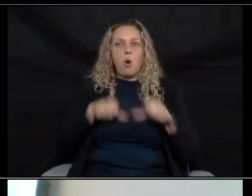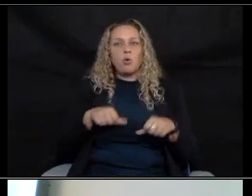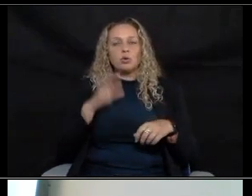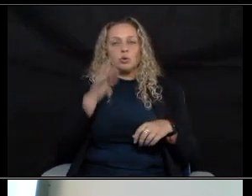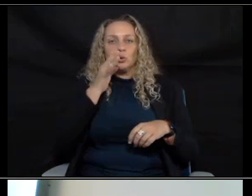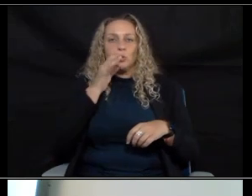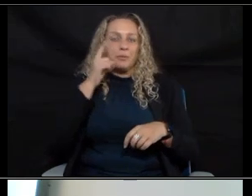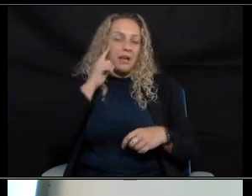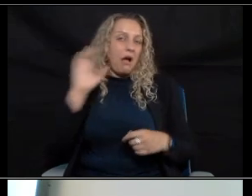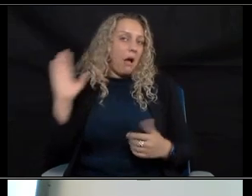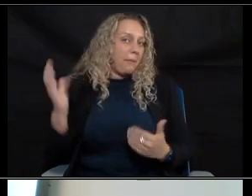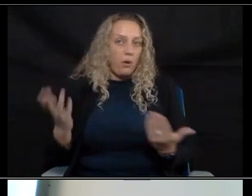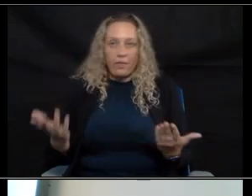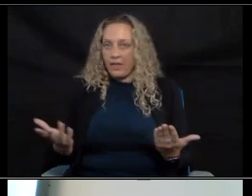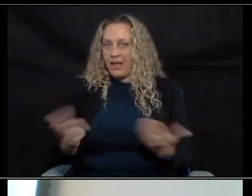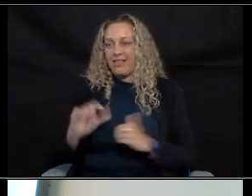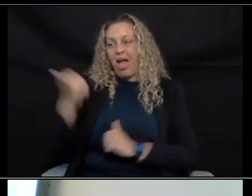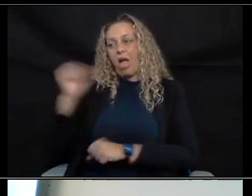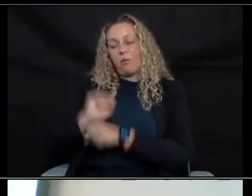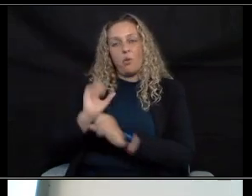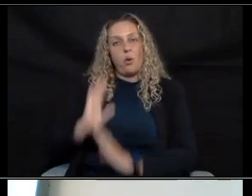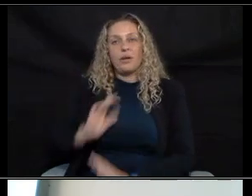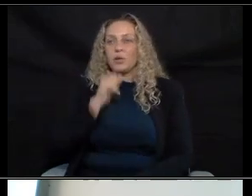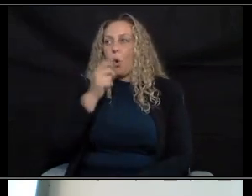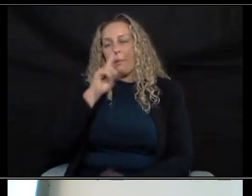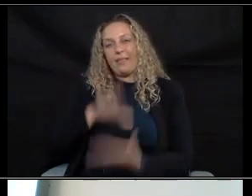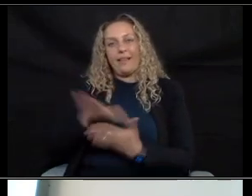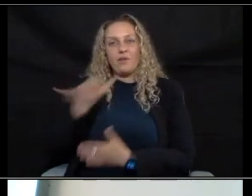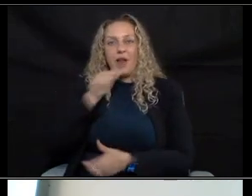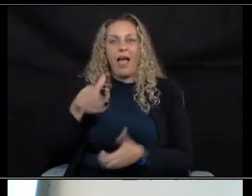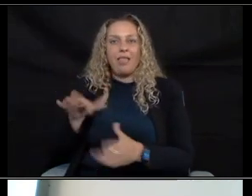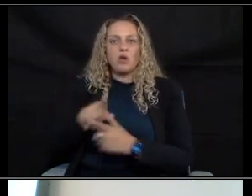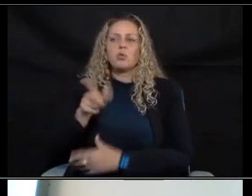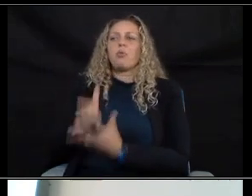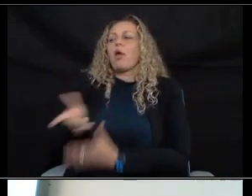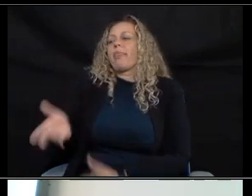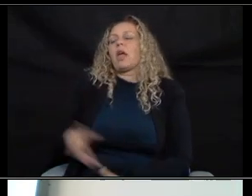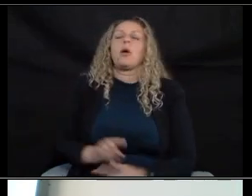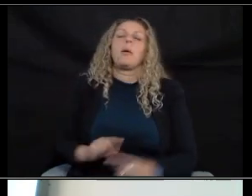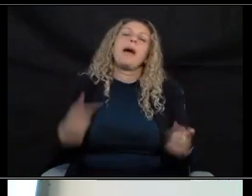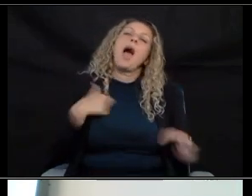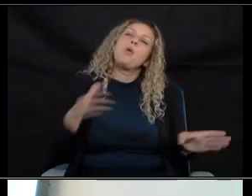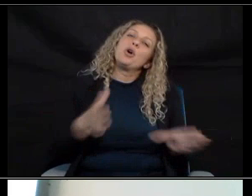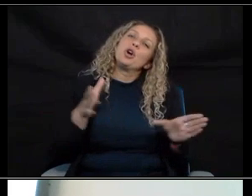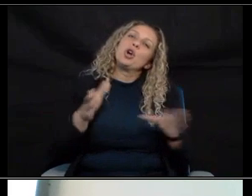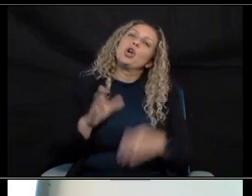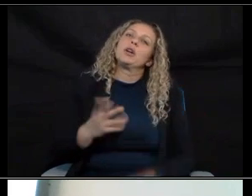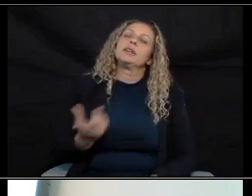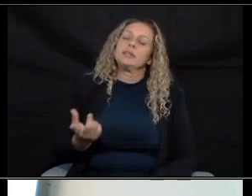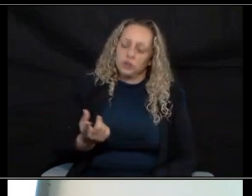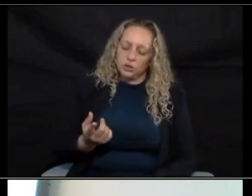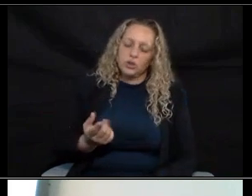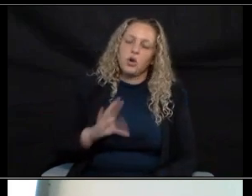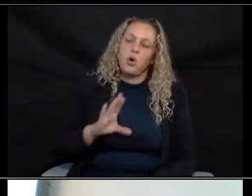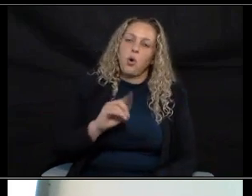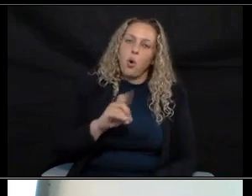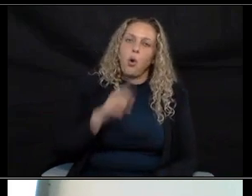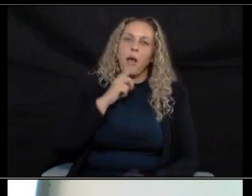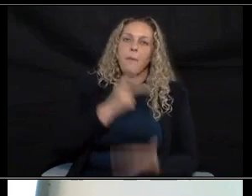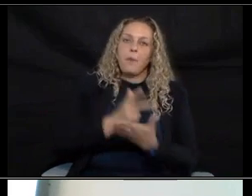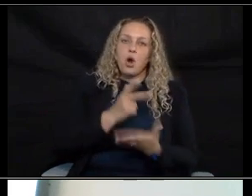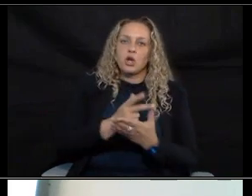apparently the other employees don't believe that they're not allowed to park there. But I would encourage code and parking enforcement to